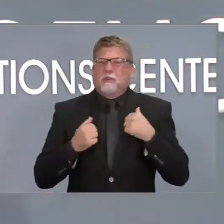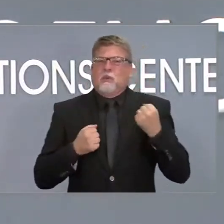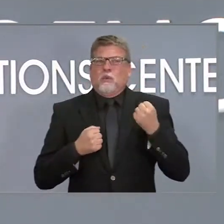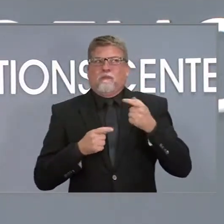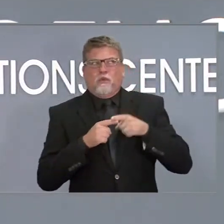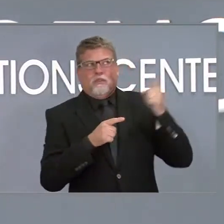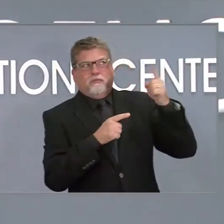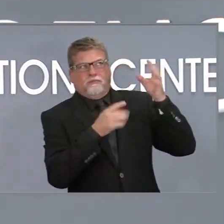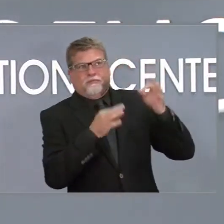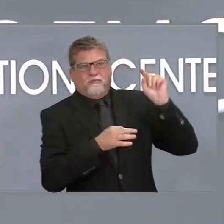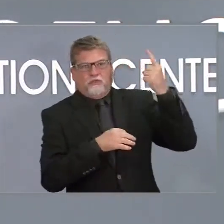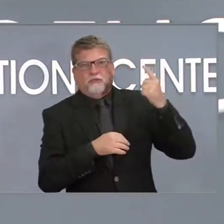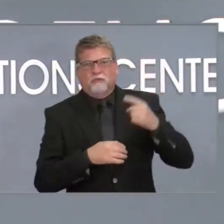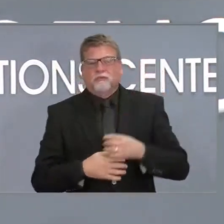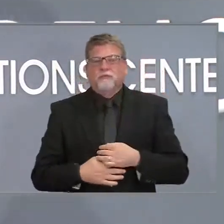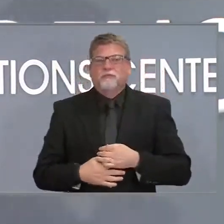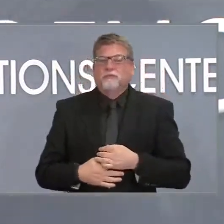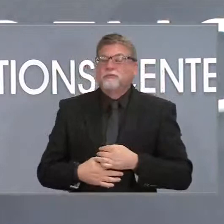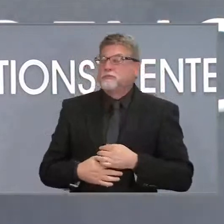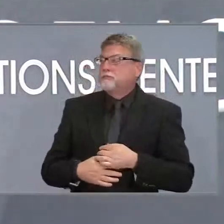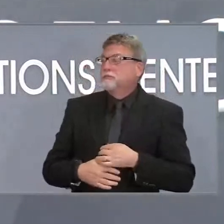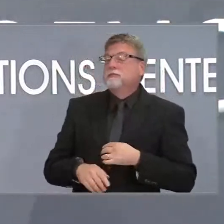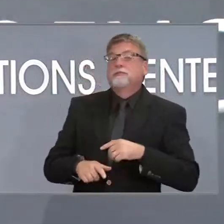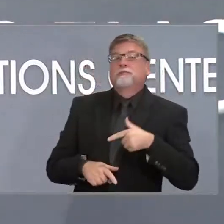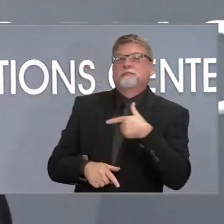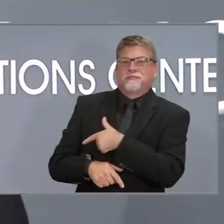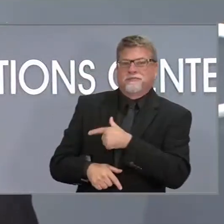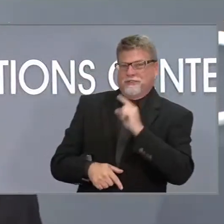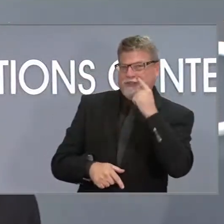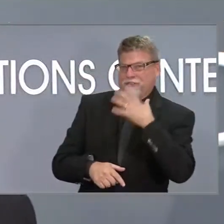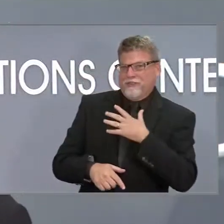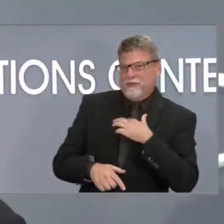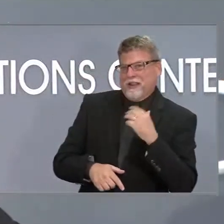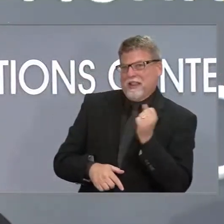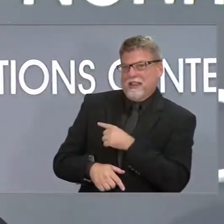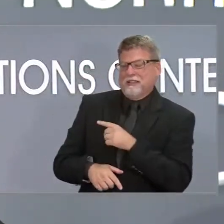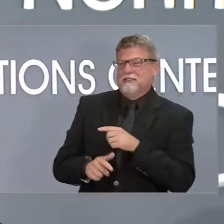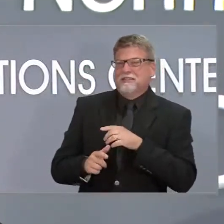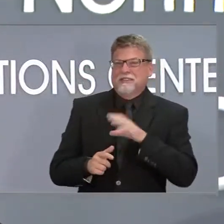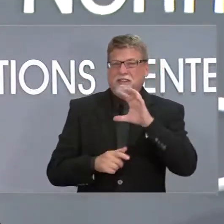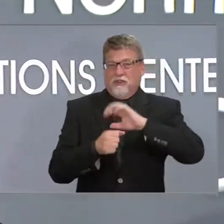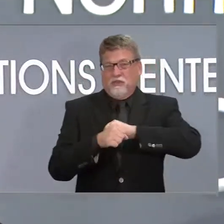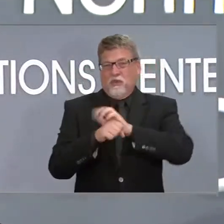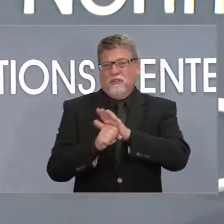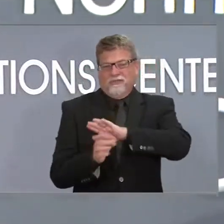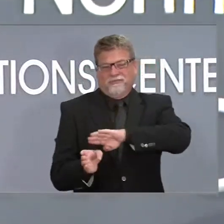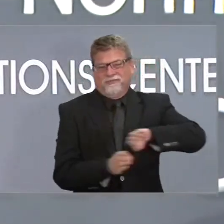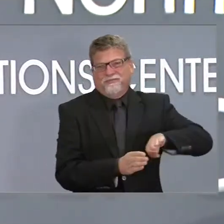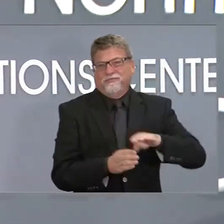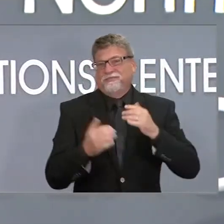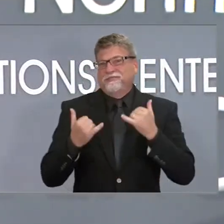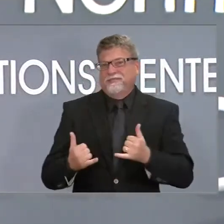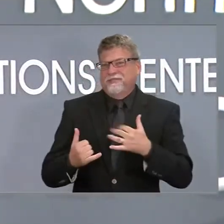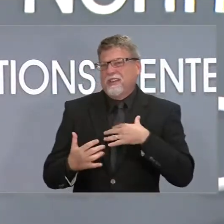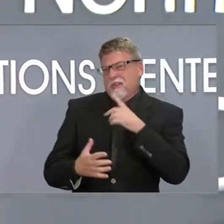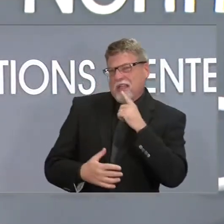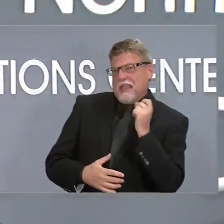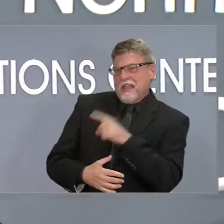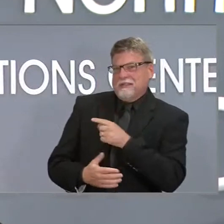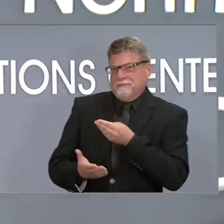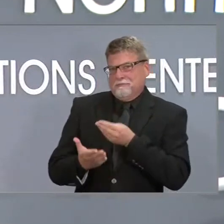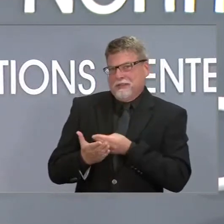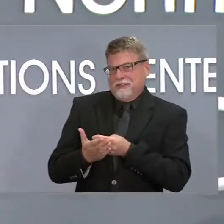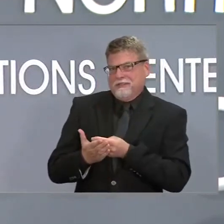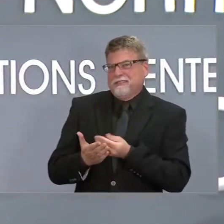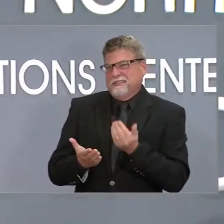some everyone's favorite topic, the budget. So you said that's going, maybe just ours, that's going back